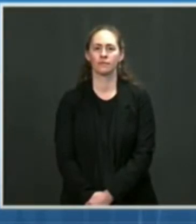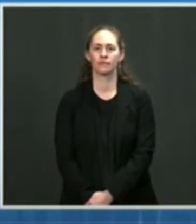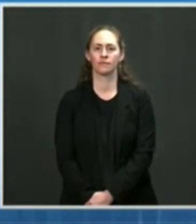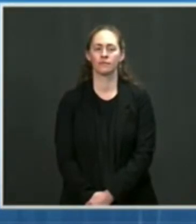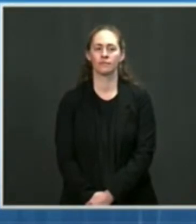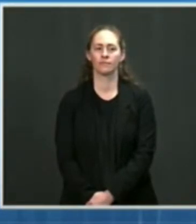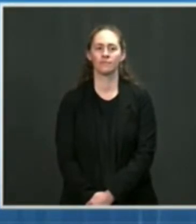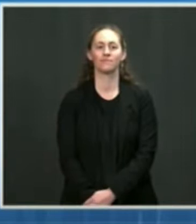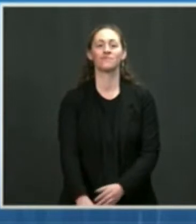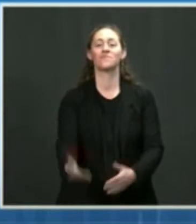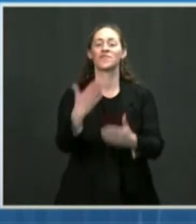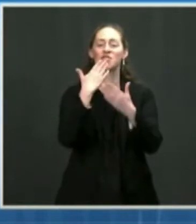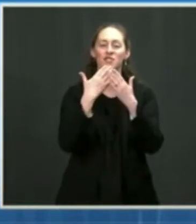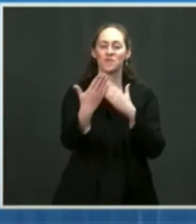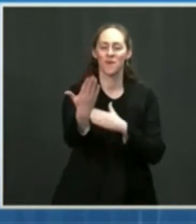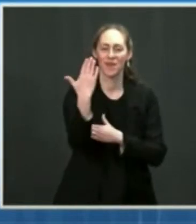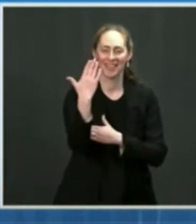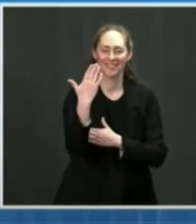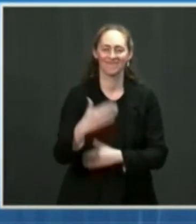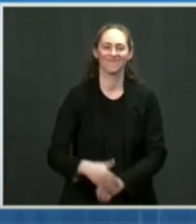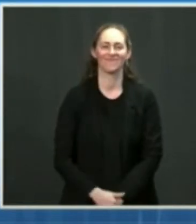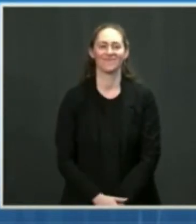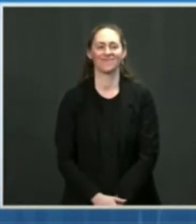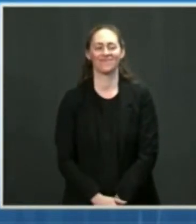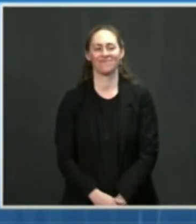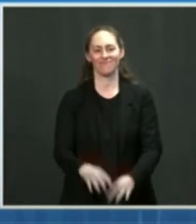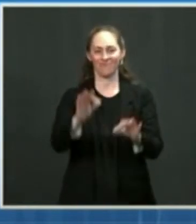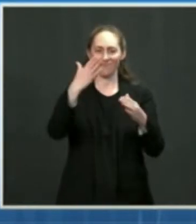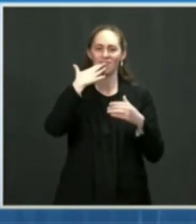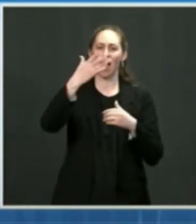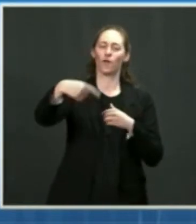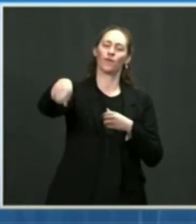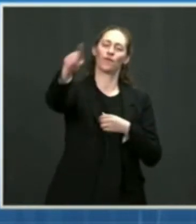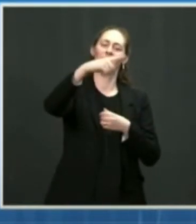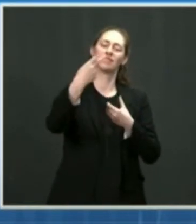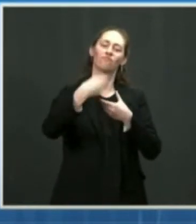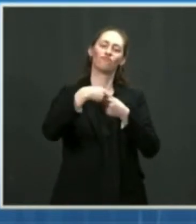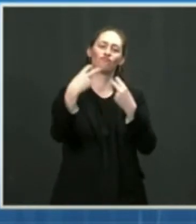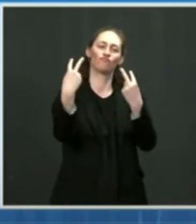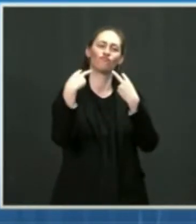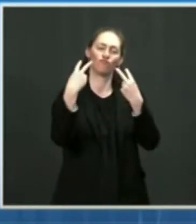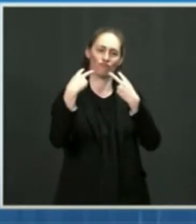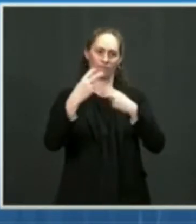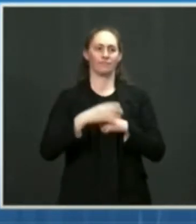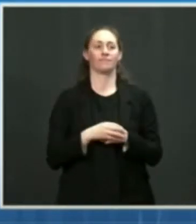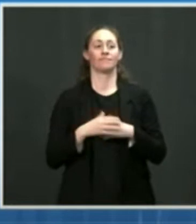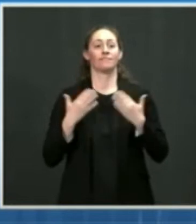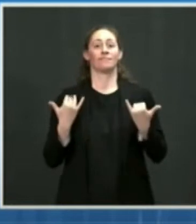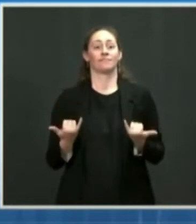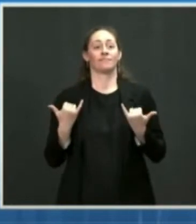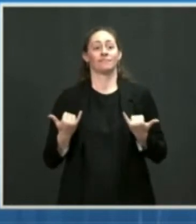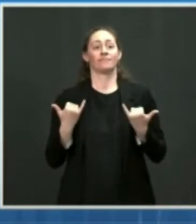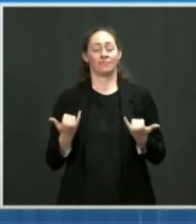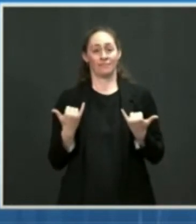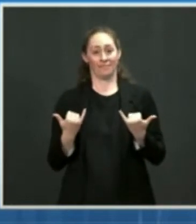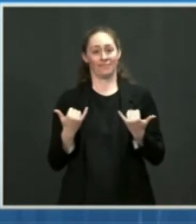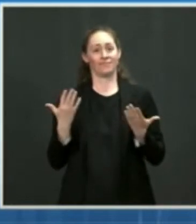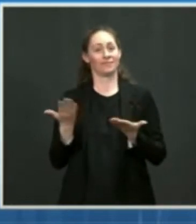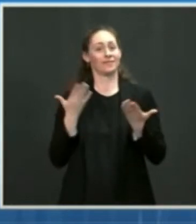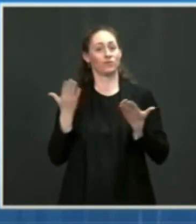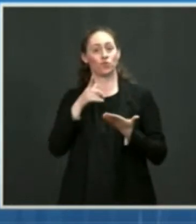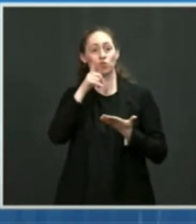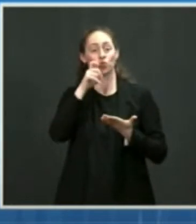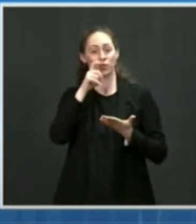Good morning. Thank you for joining us. Today we're joined by Drs. Walenksy and Fauci. I want to begin